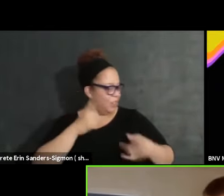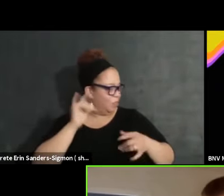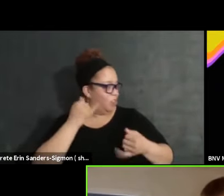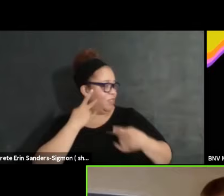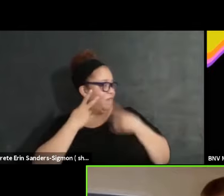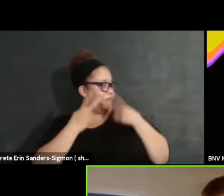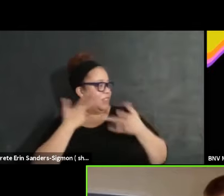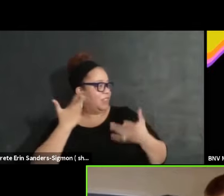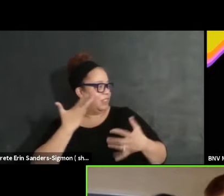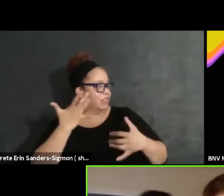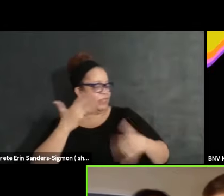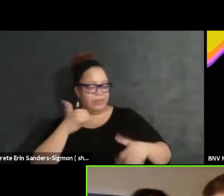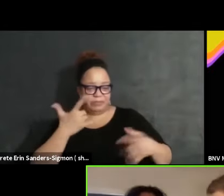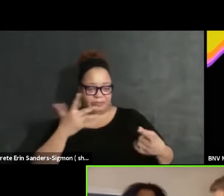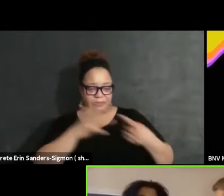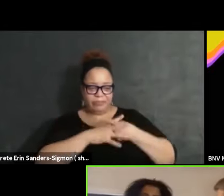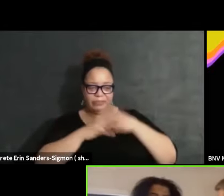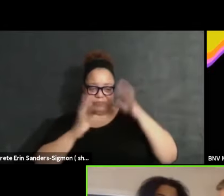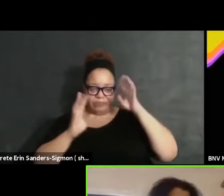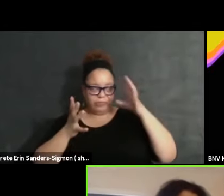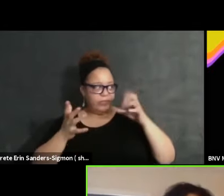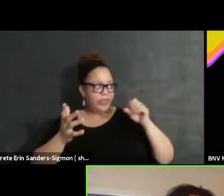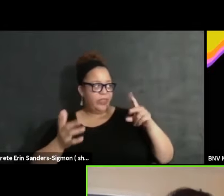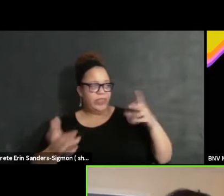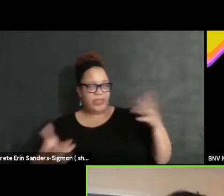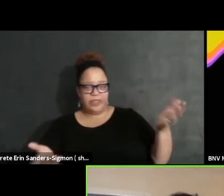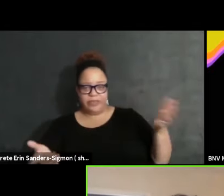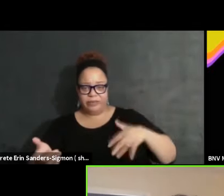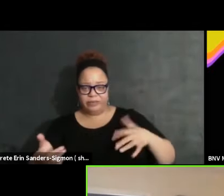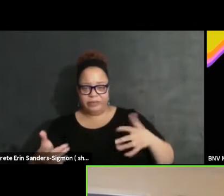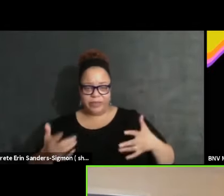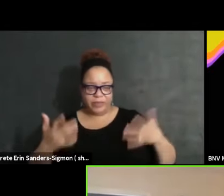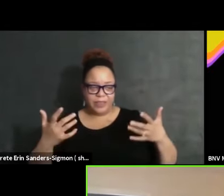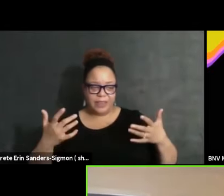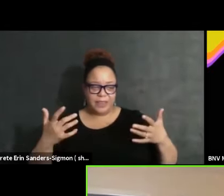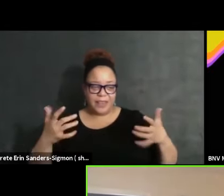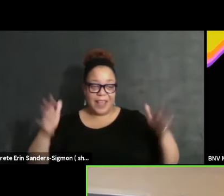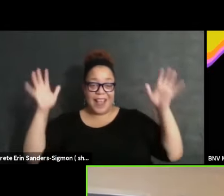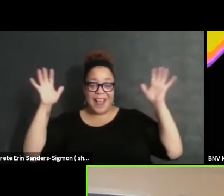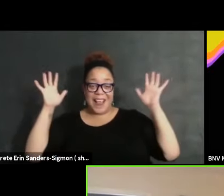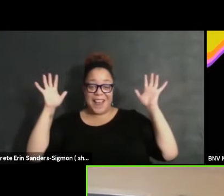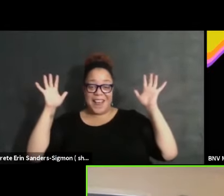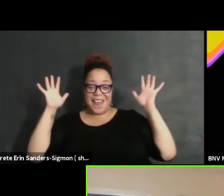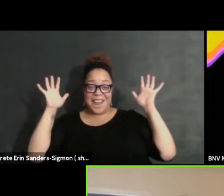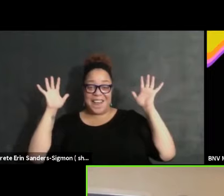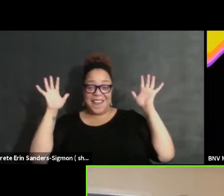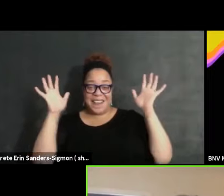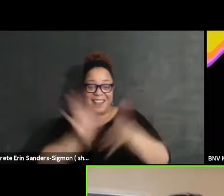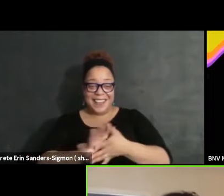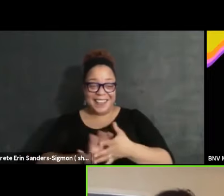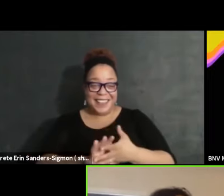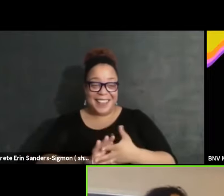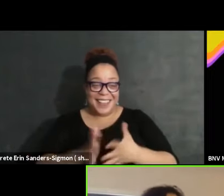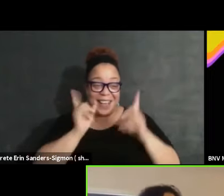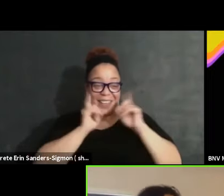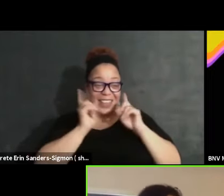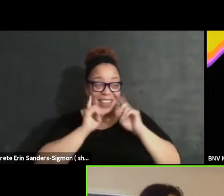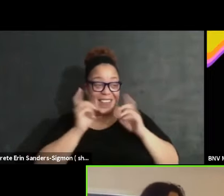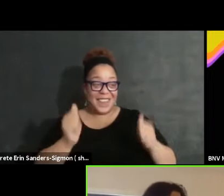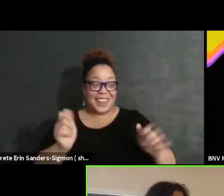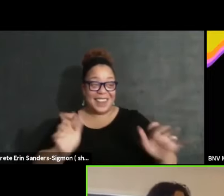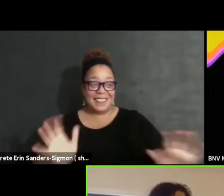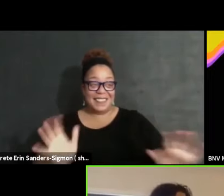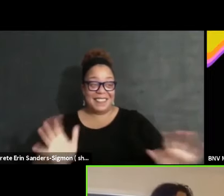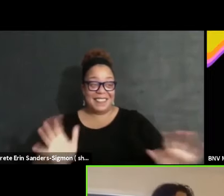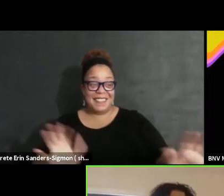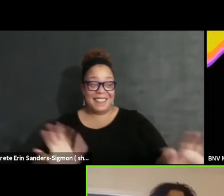in, everyone. What's happening? What are we doing? Hey. What's this? This is Diggs. I'm just talking to the brave new voices. This is brave